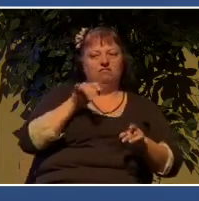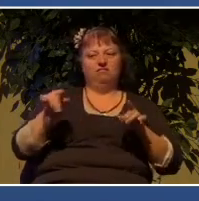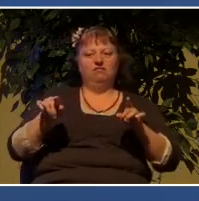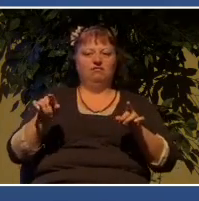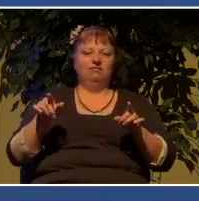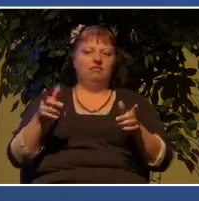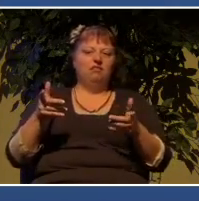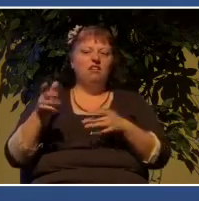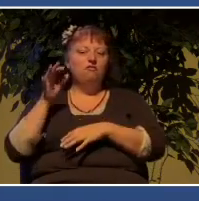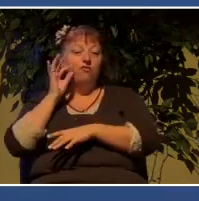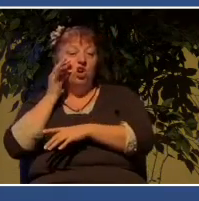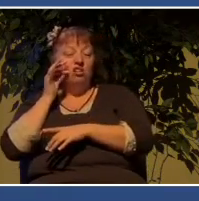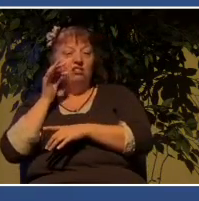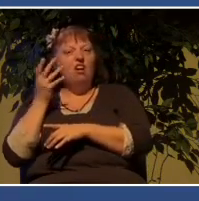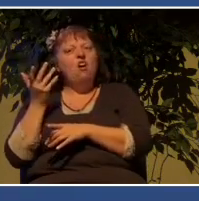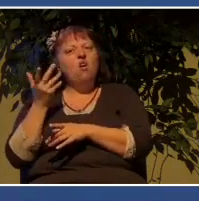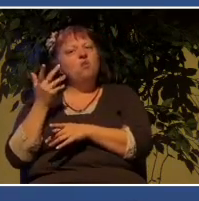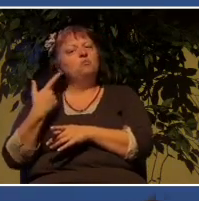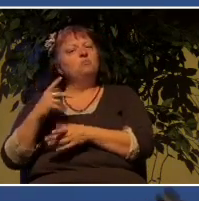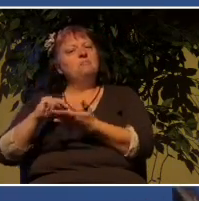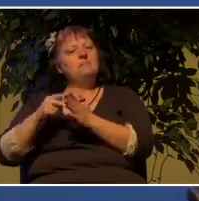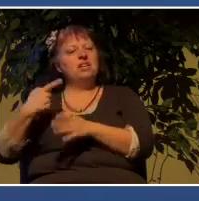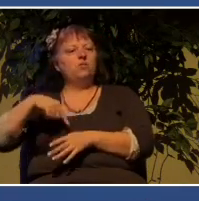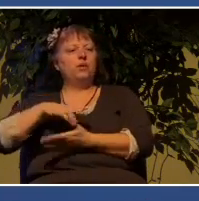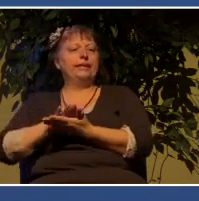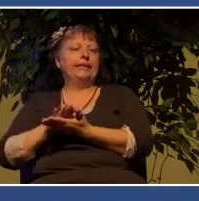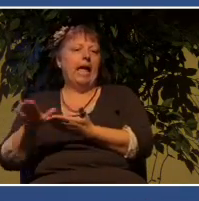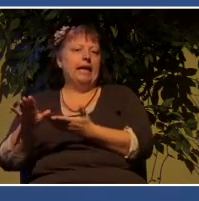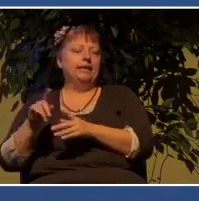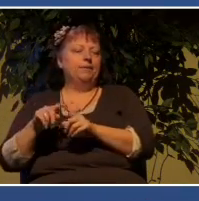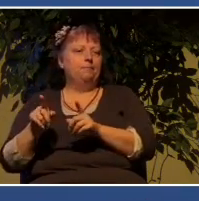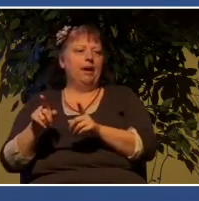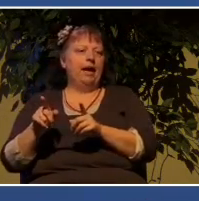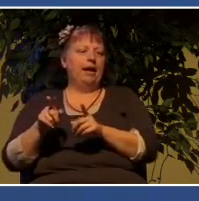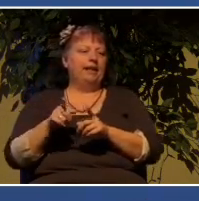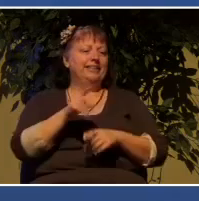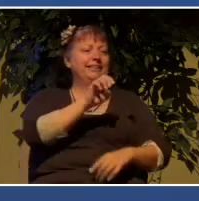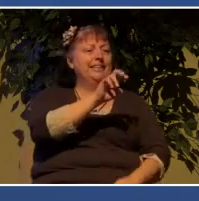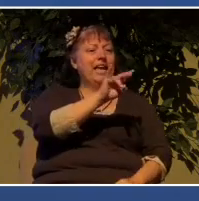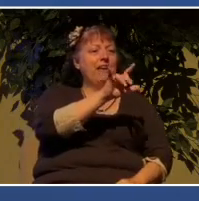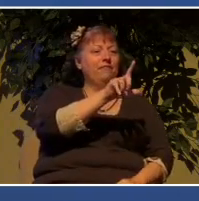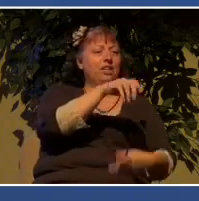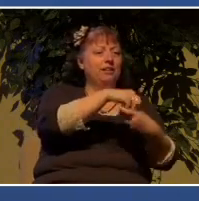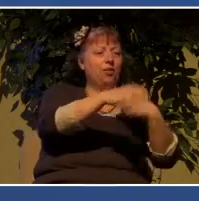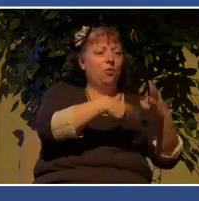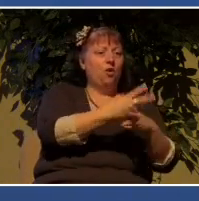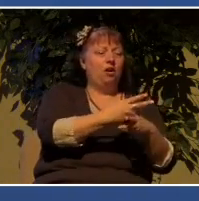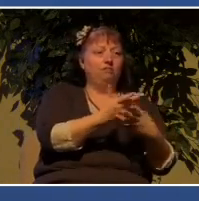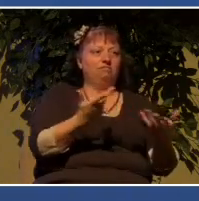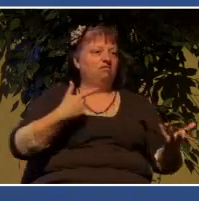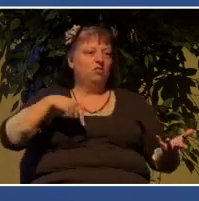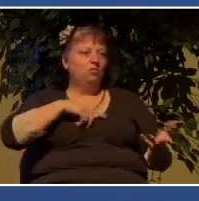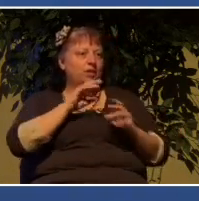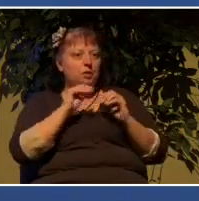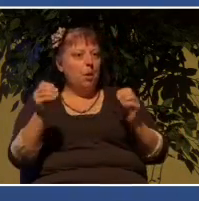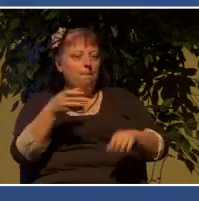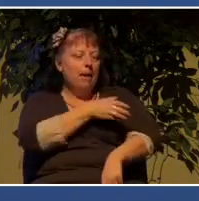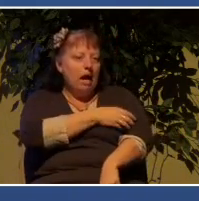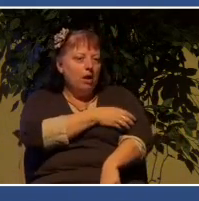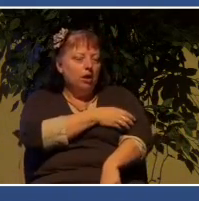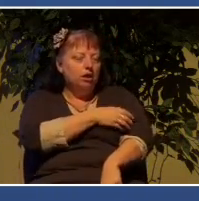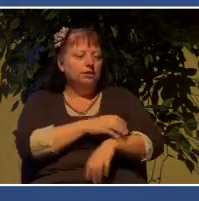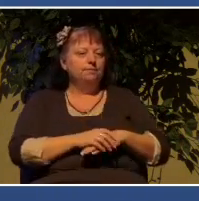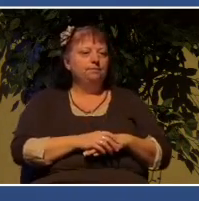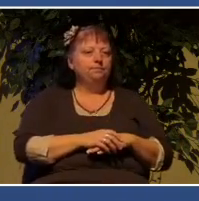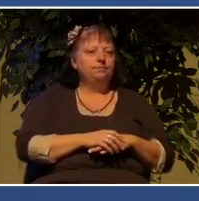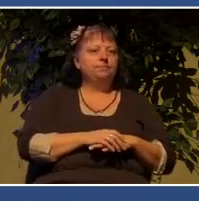but relatively powerless over against the evil that is in the world. And by the same token, to